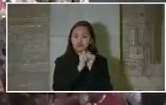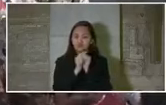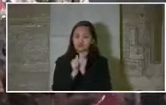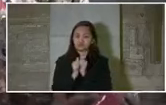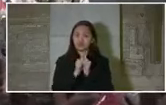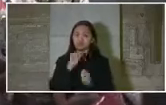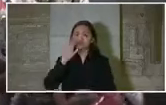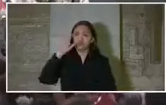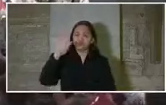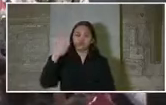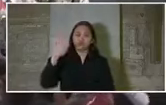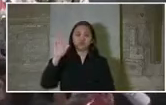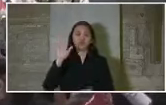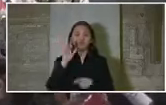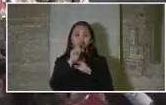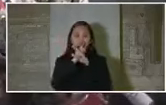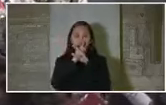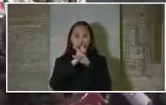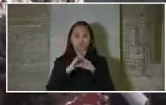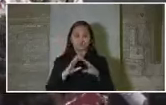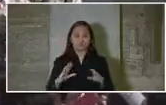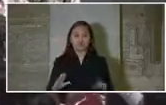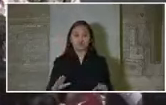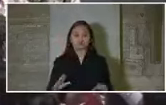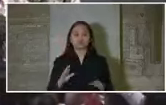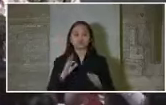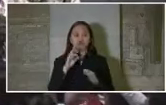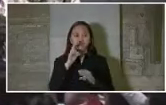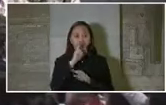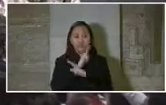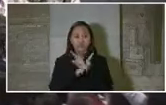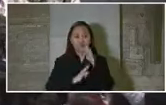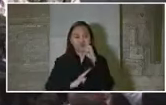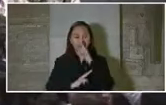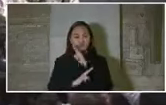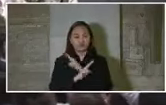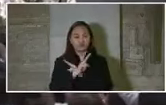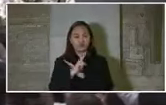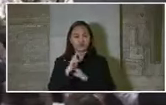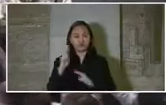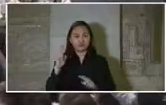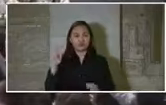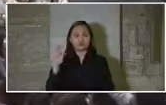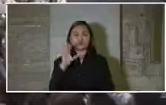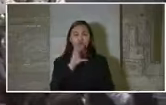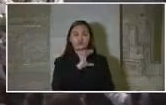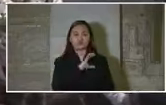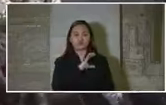To pray.